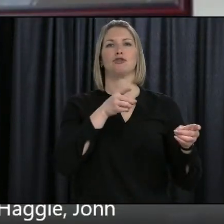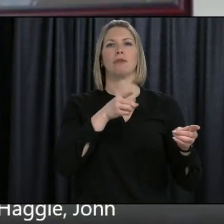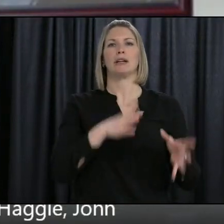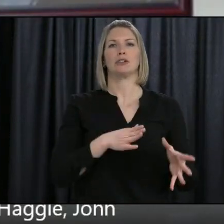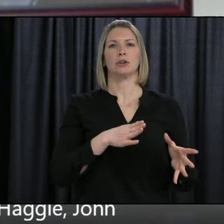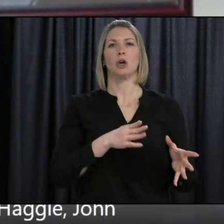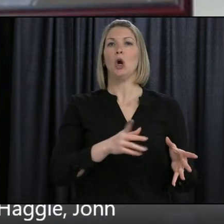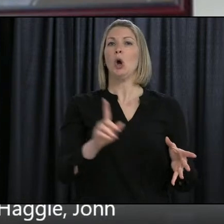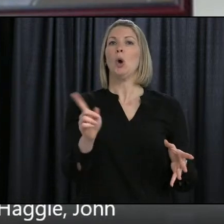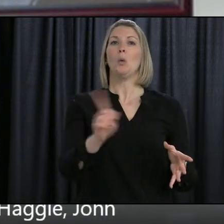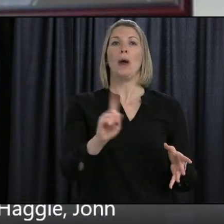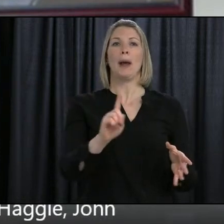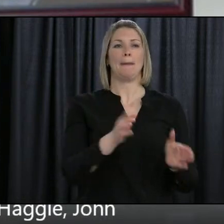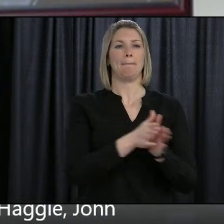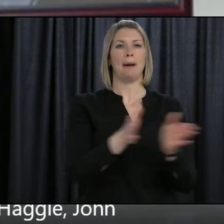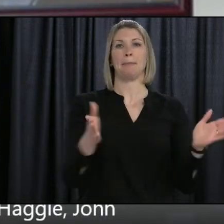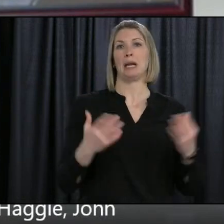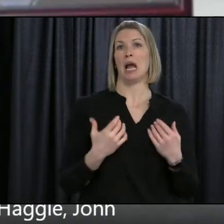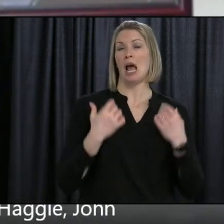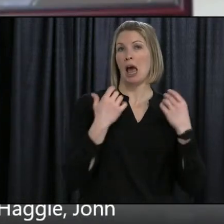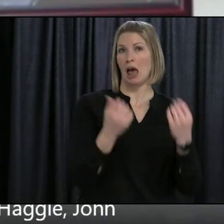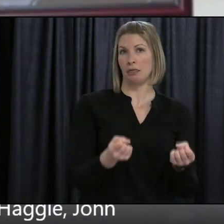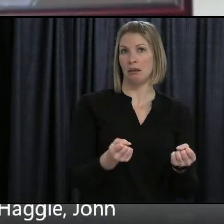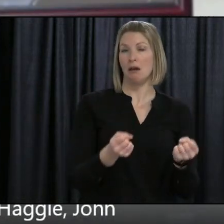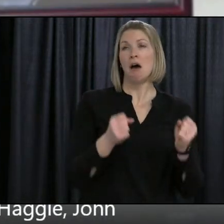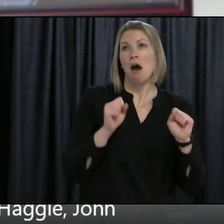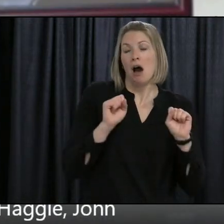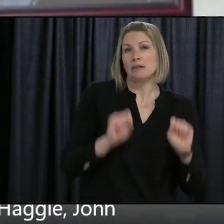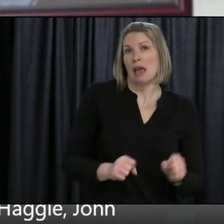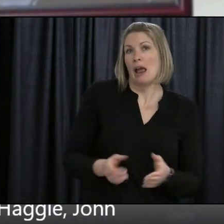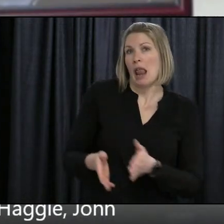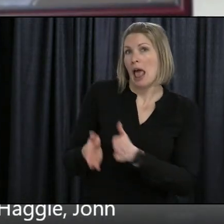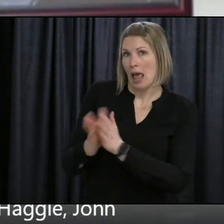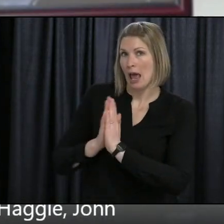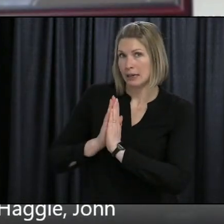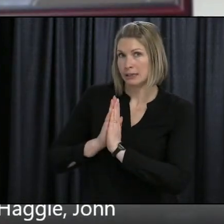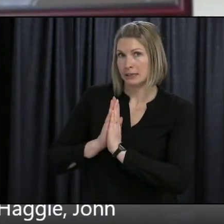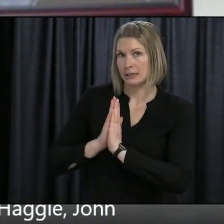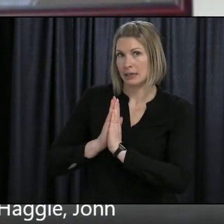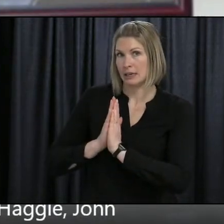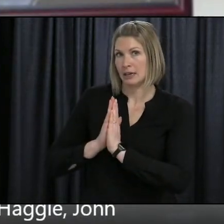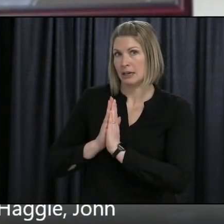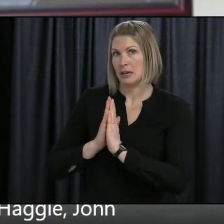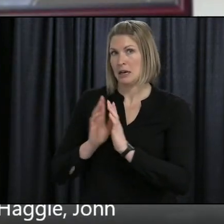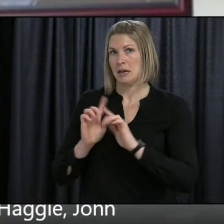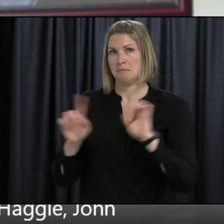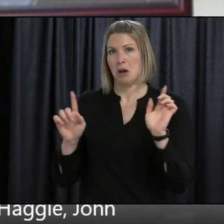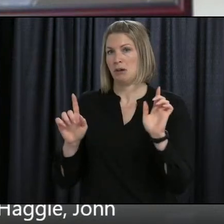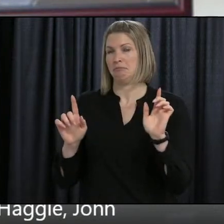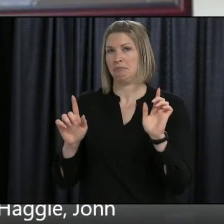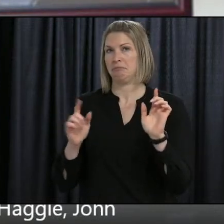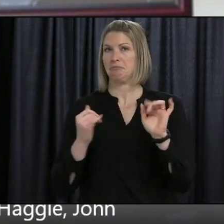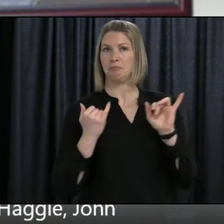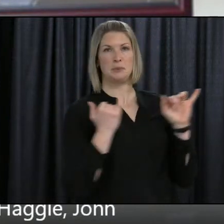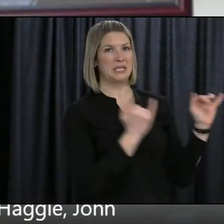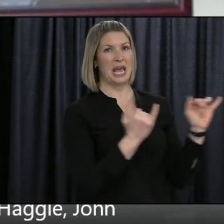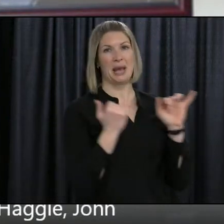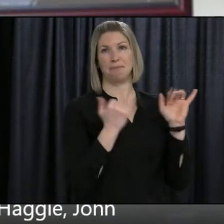or there. I can certainly go back and ask the question, but I'm as knowledgeable about this as Dr.